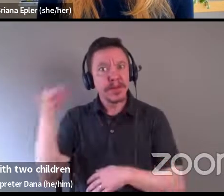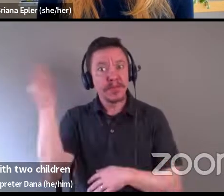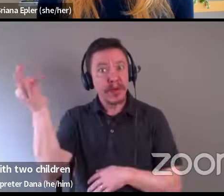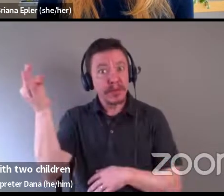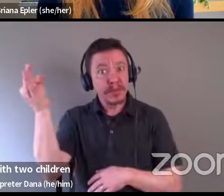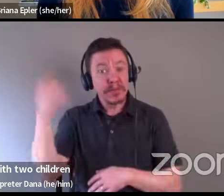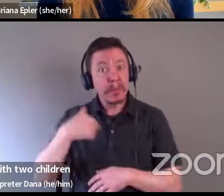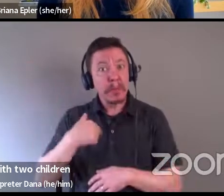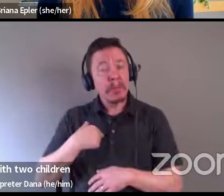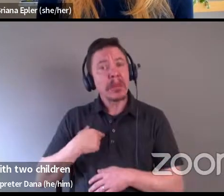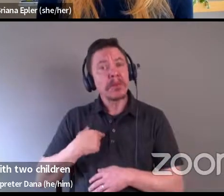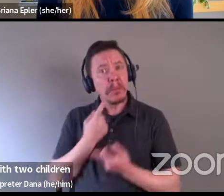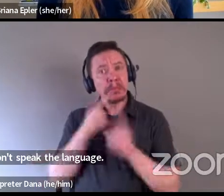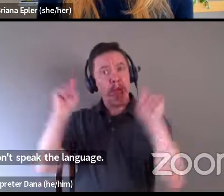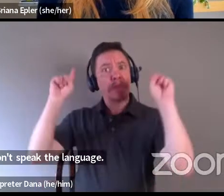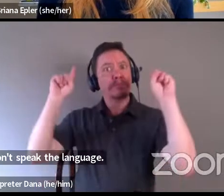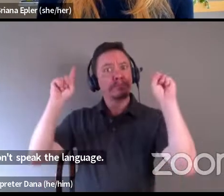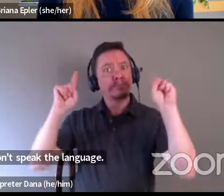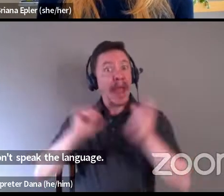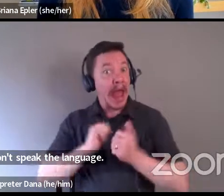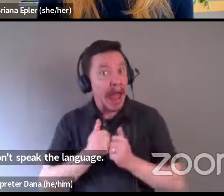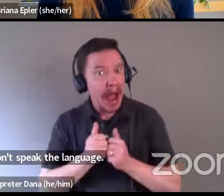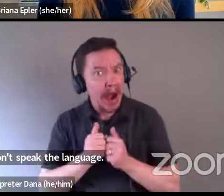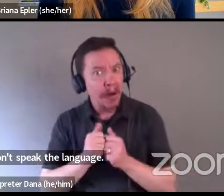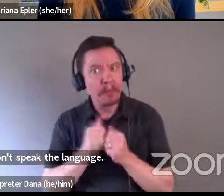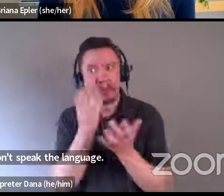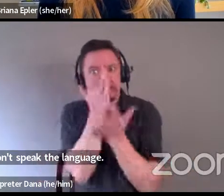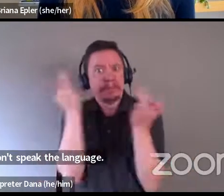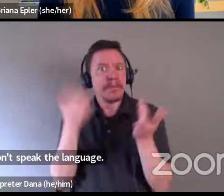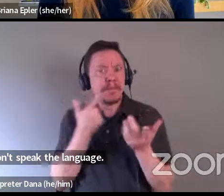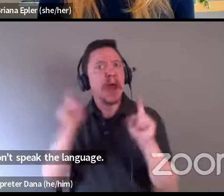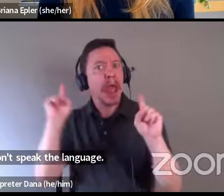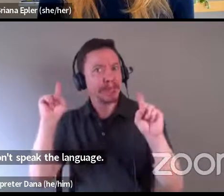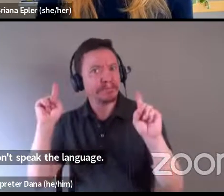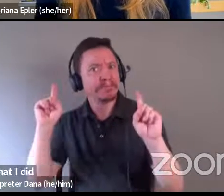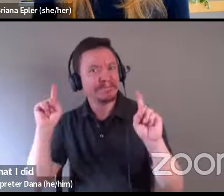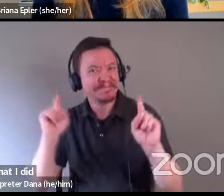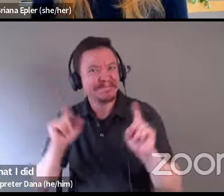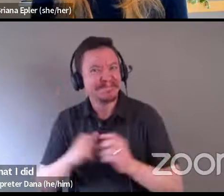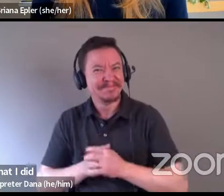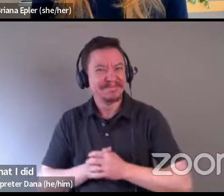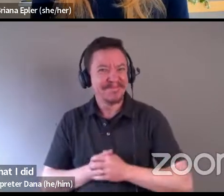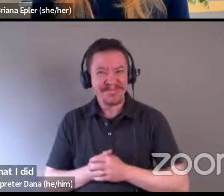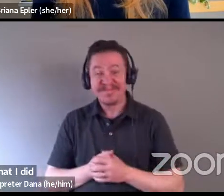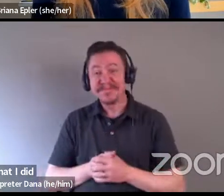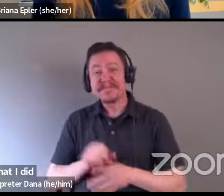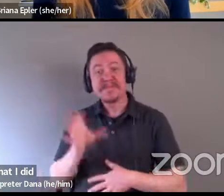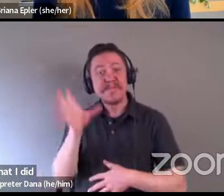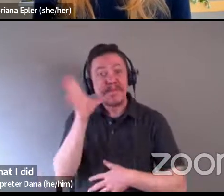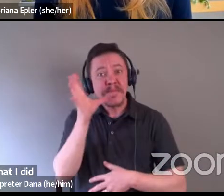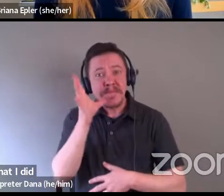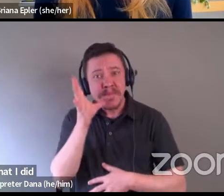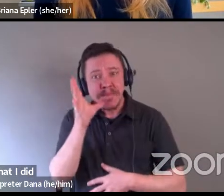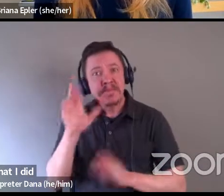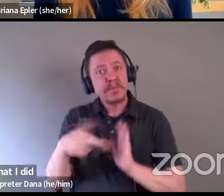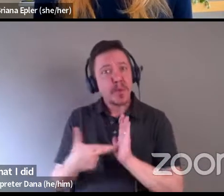what I did, but I did. So then I was mother and